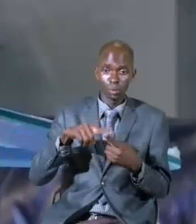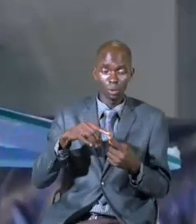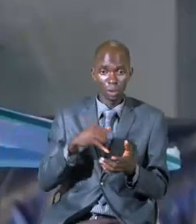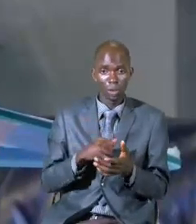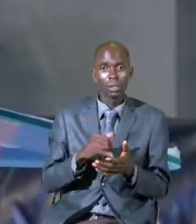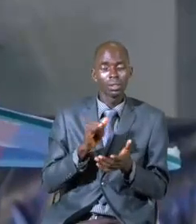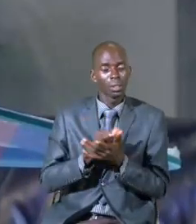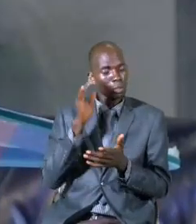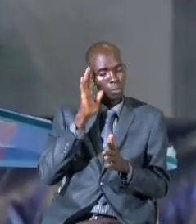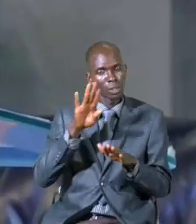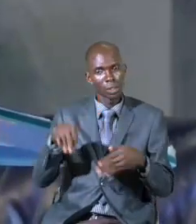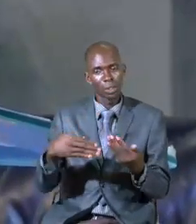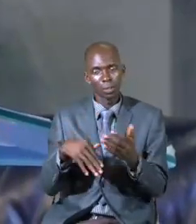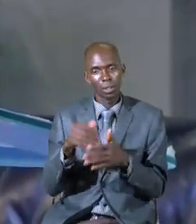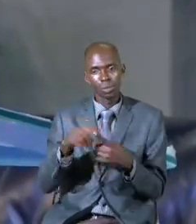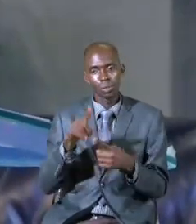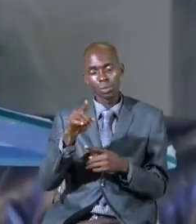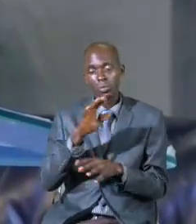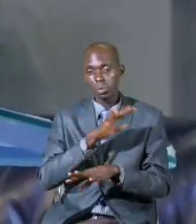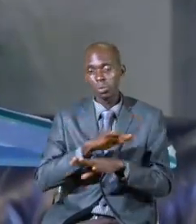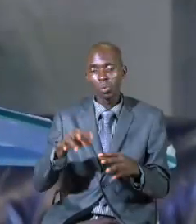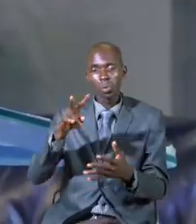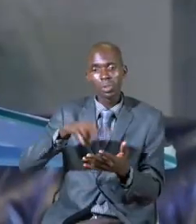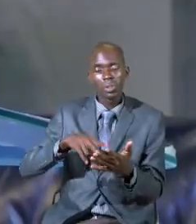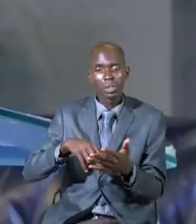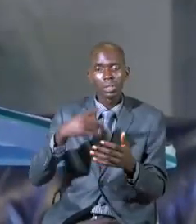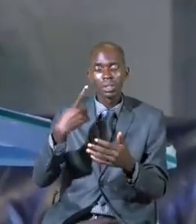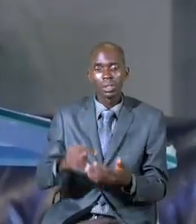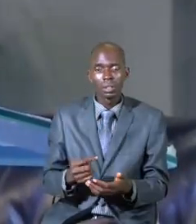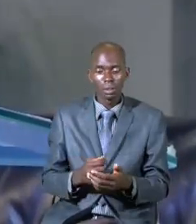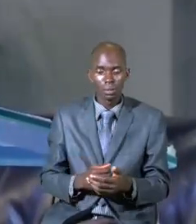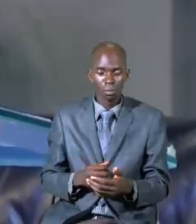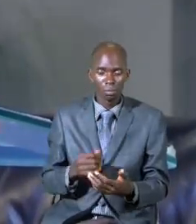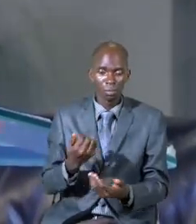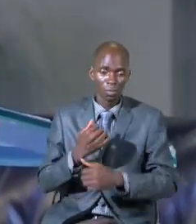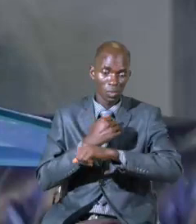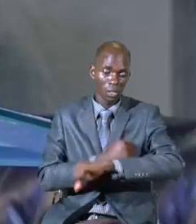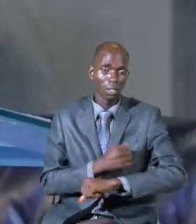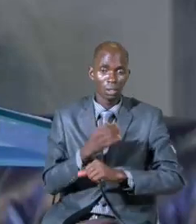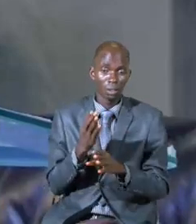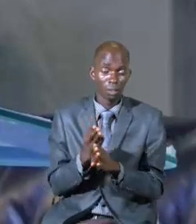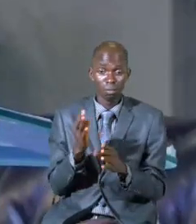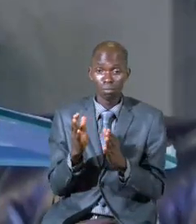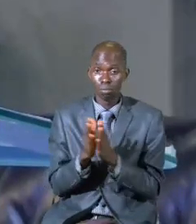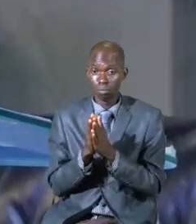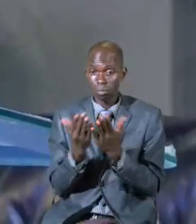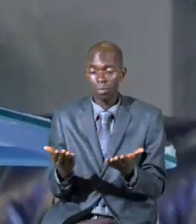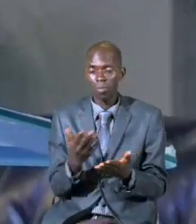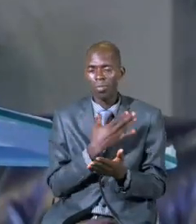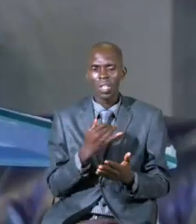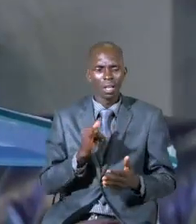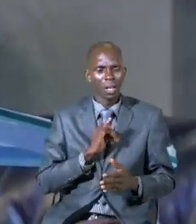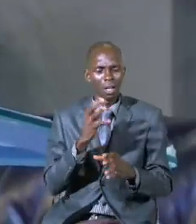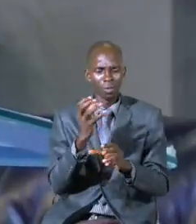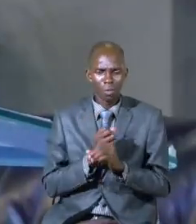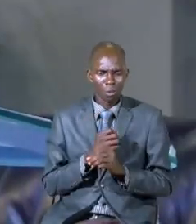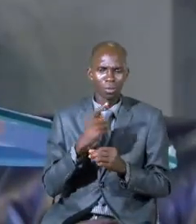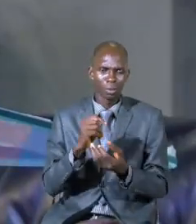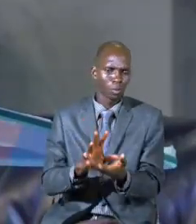don't read the manual, and you say, I don't have time for manual, I've got that computer, I want to use it, or the laptop, or the